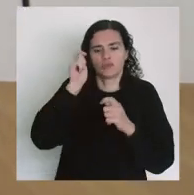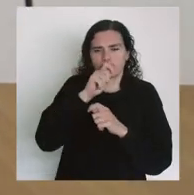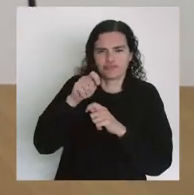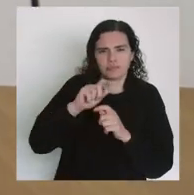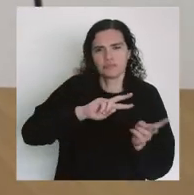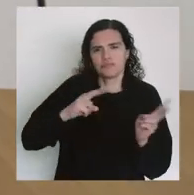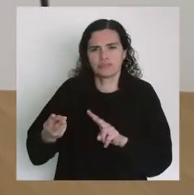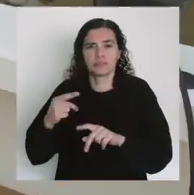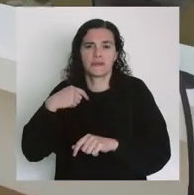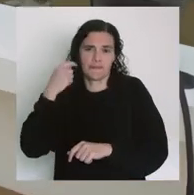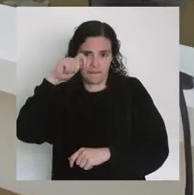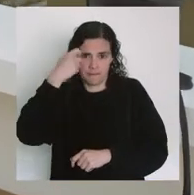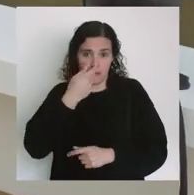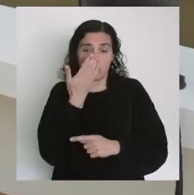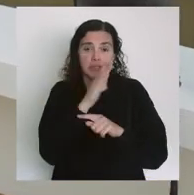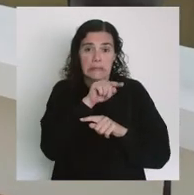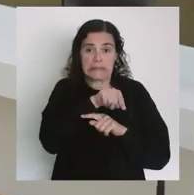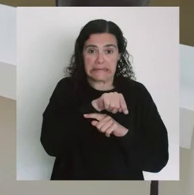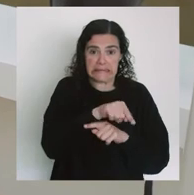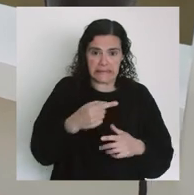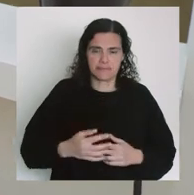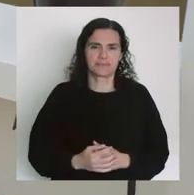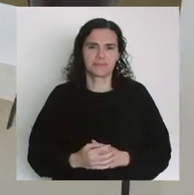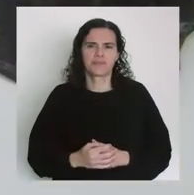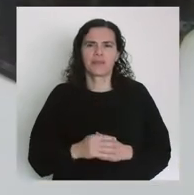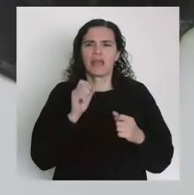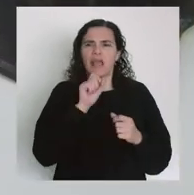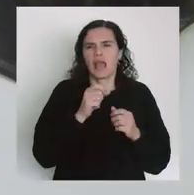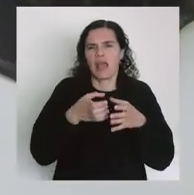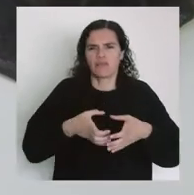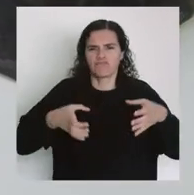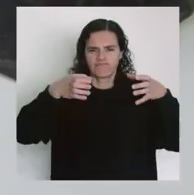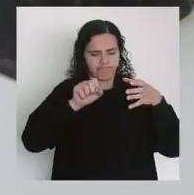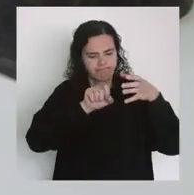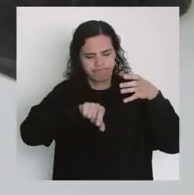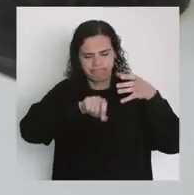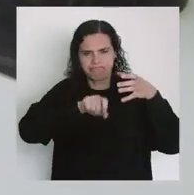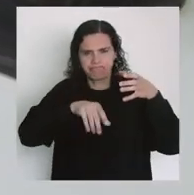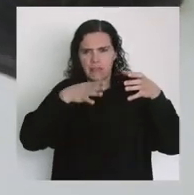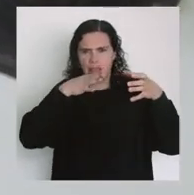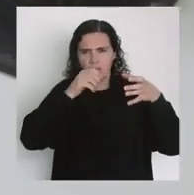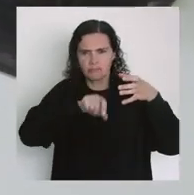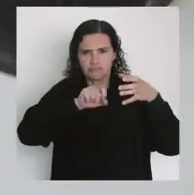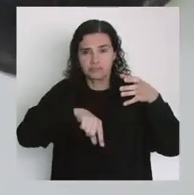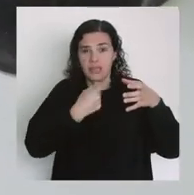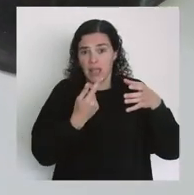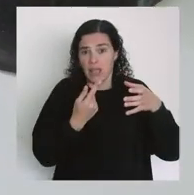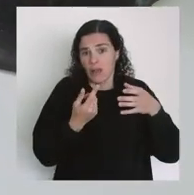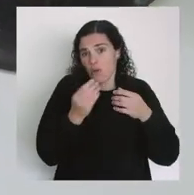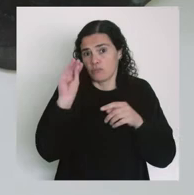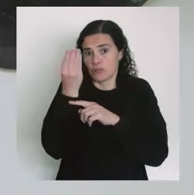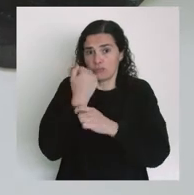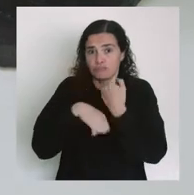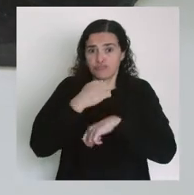become film. For instance, this sculpture here, Leaking Clepsydra, is actually a moving object, or